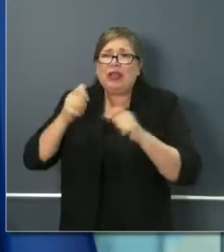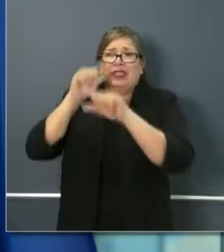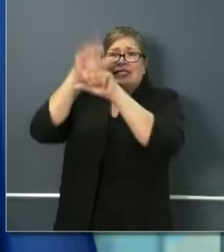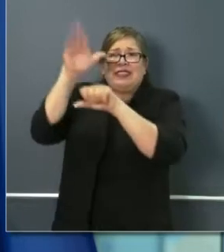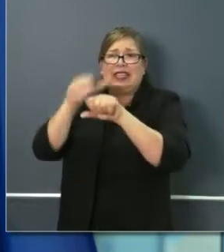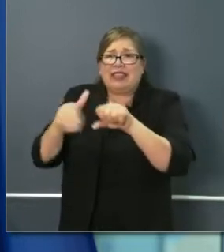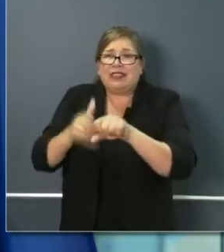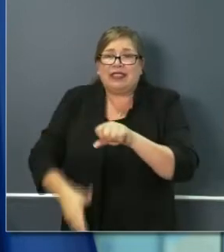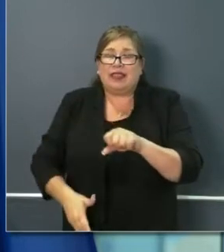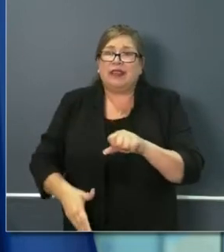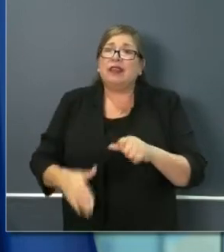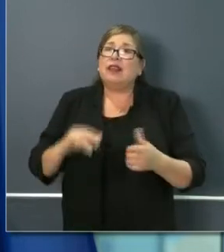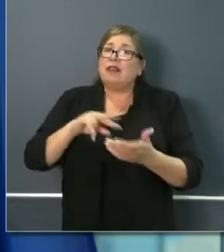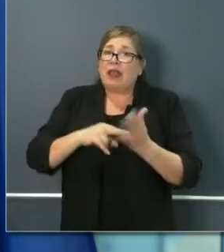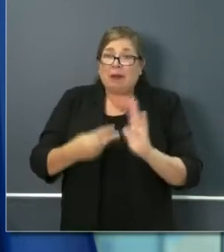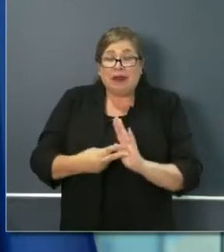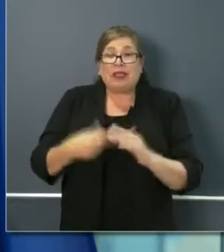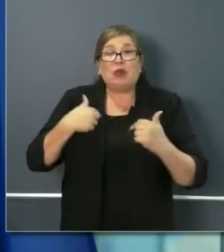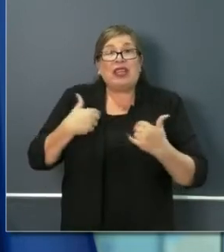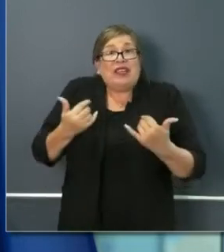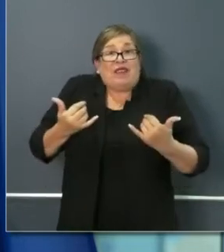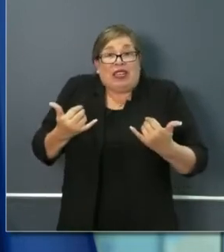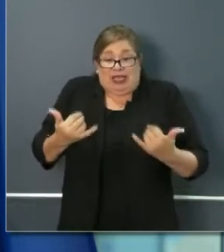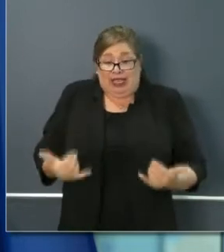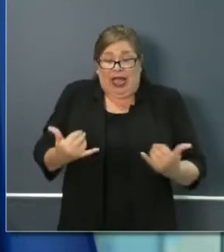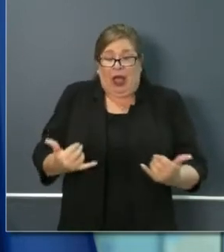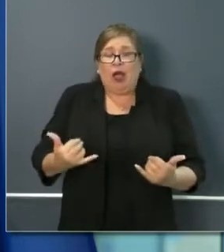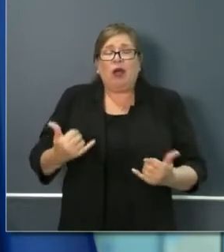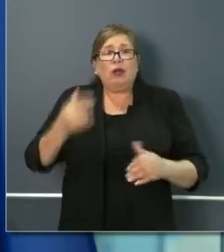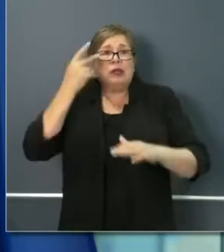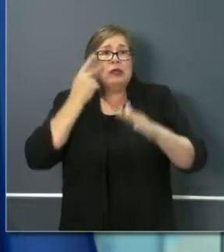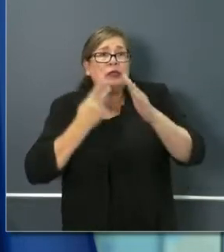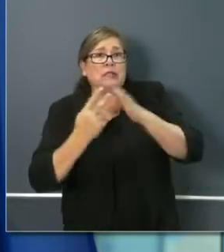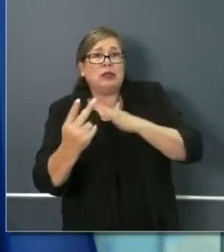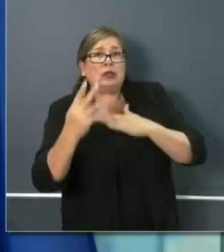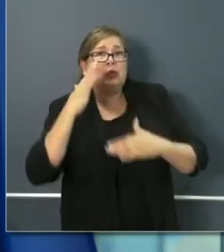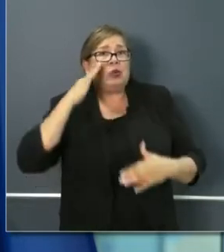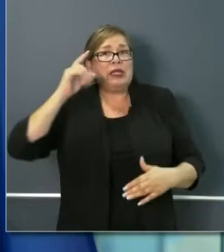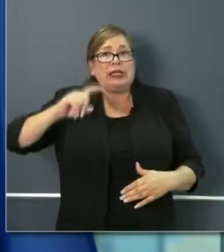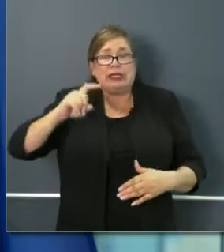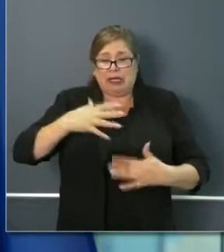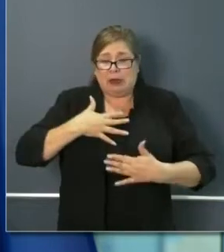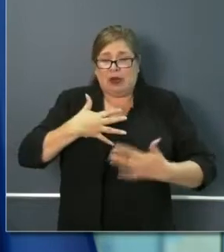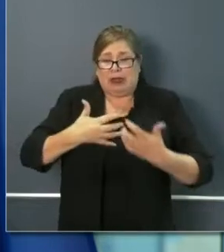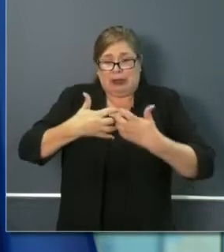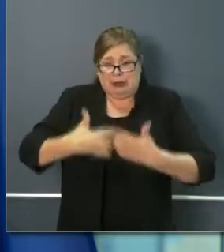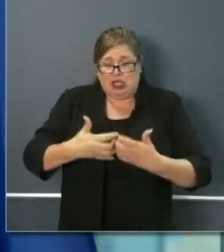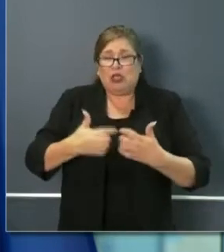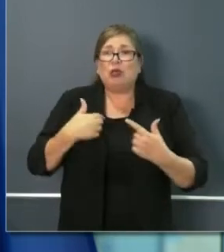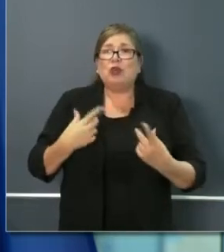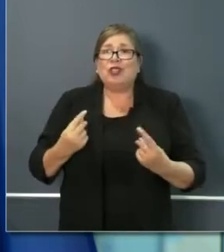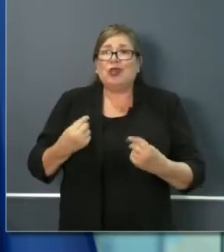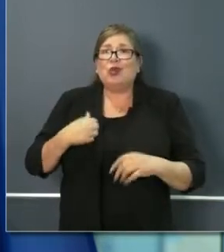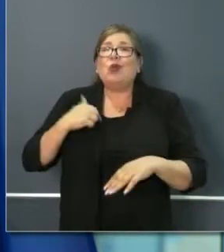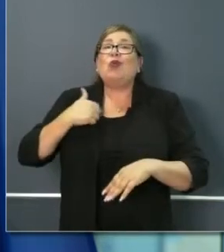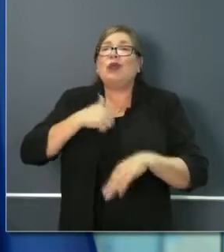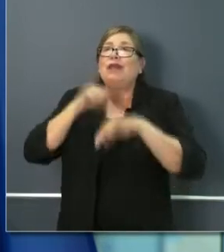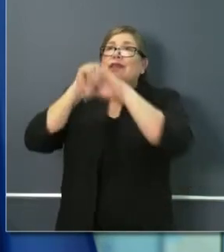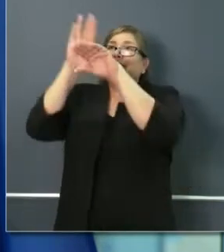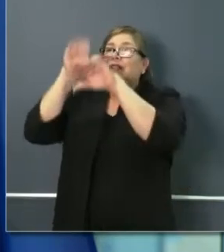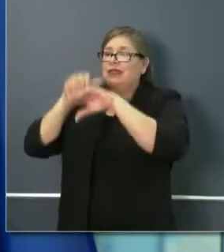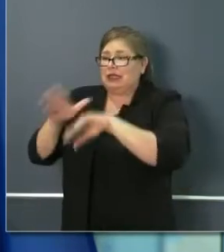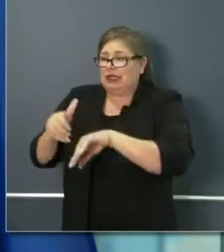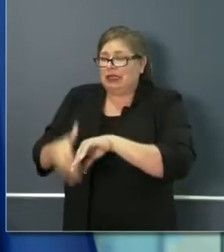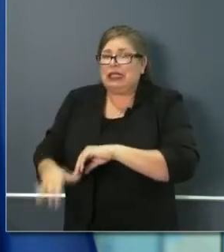we pre-position our ventilators that are being refurbished, not only in the state cache, but also those ventilators that came from the